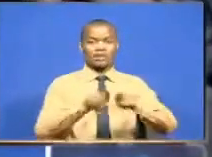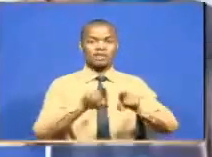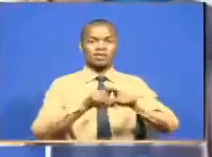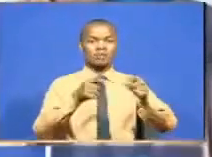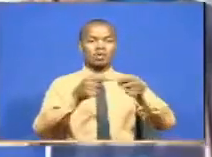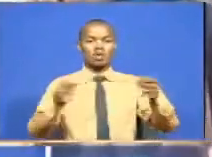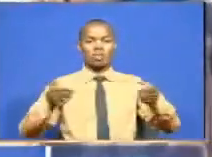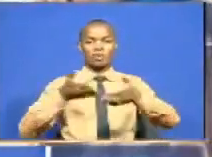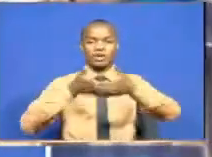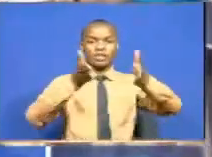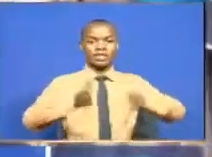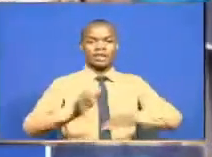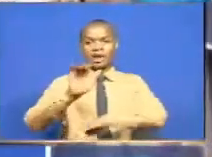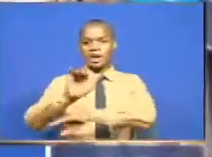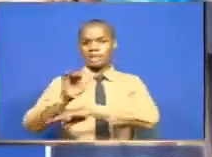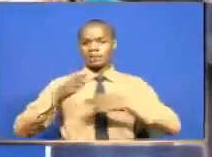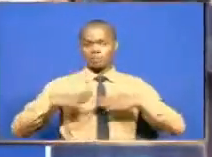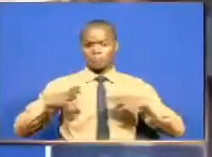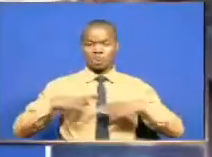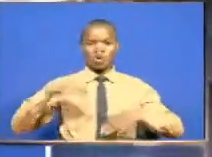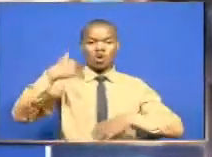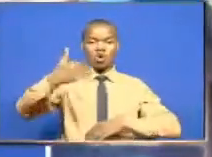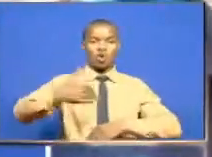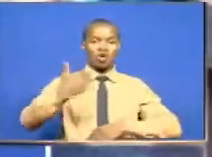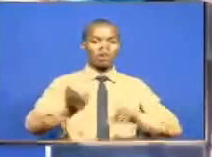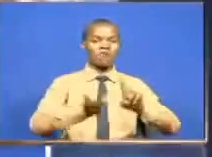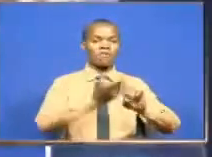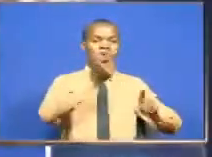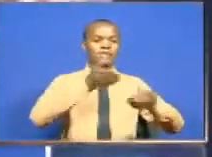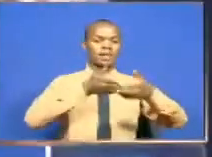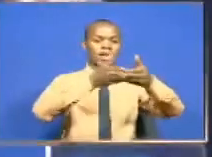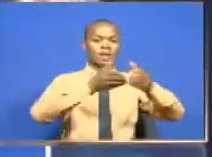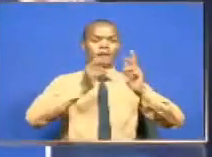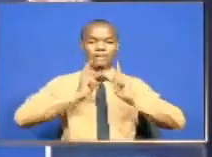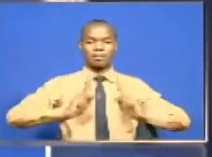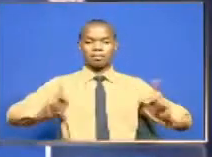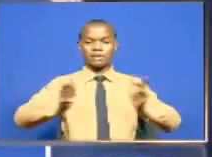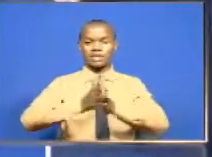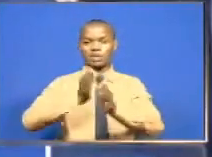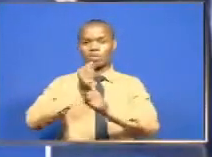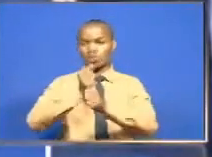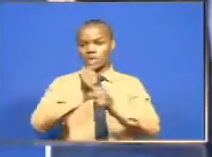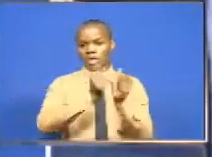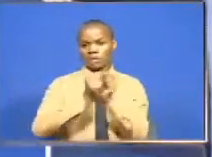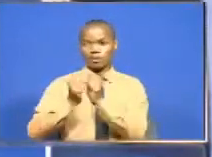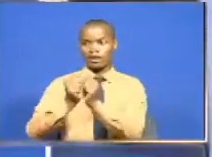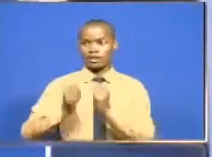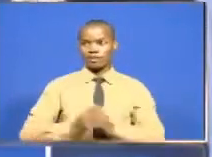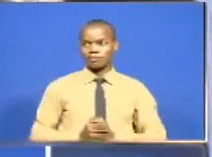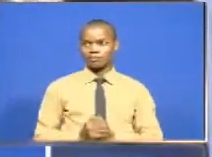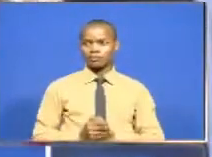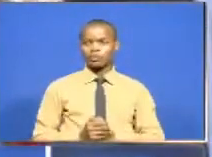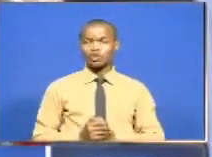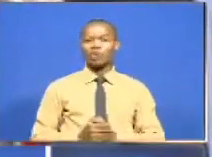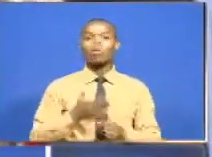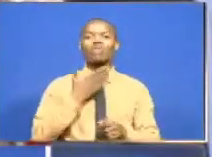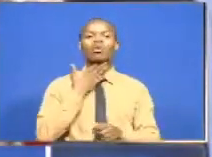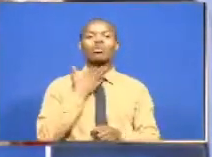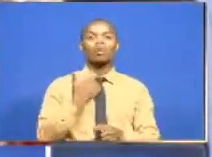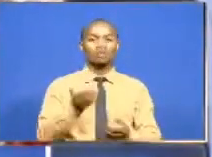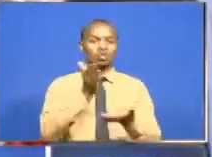on Kenyans to be in the forefront in pushing for peace and cohesion. Tukasema tunataka tupigane na hii